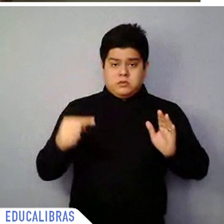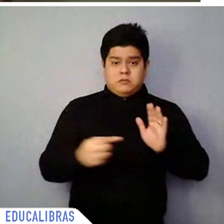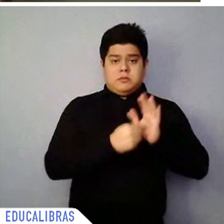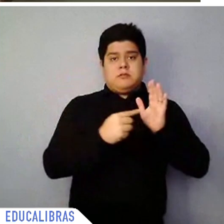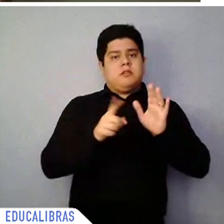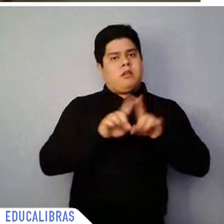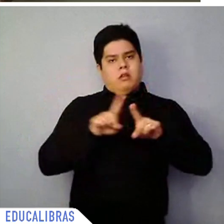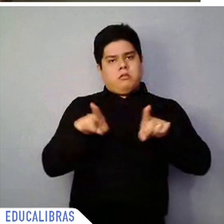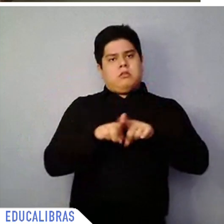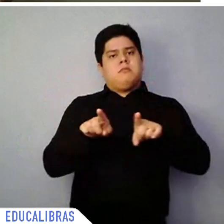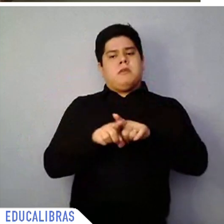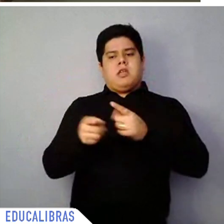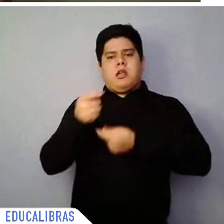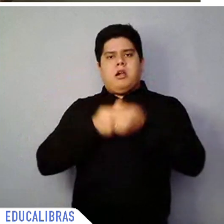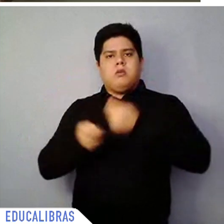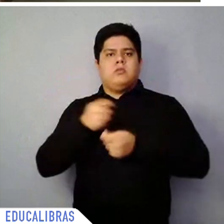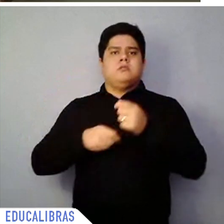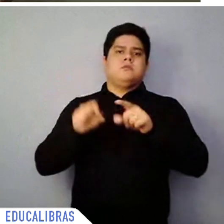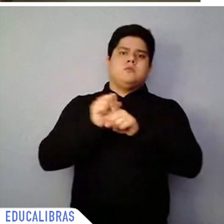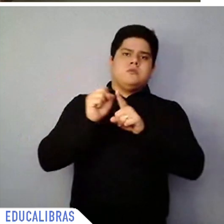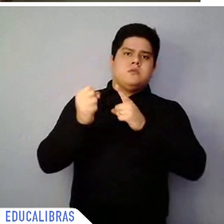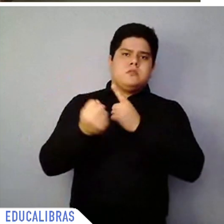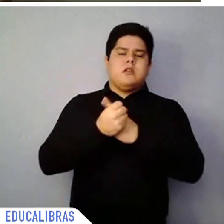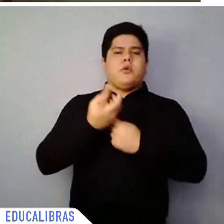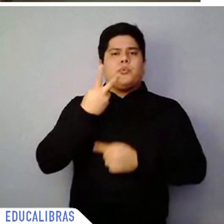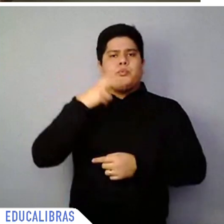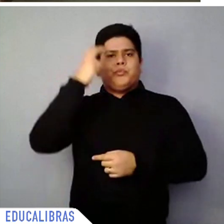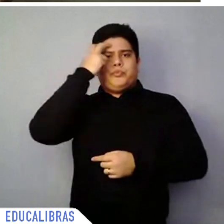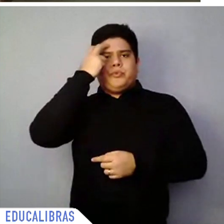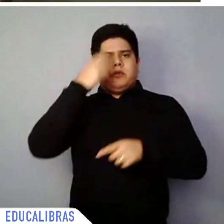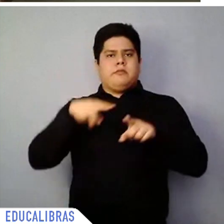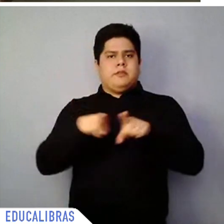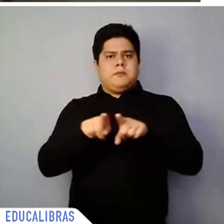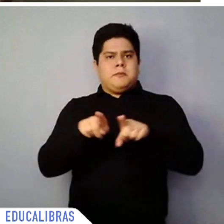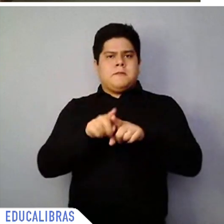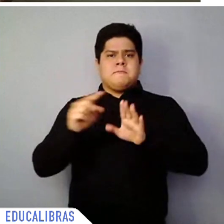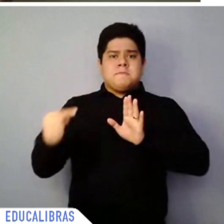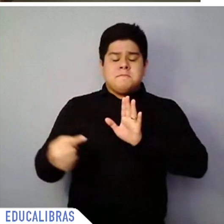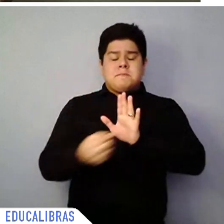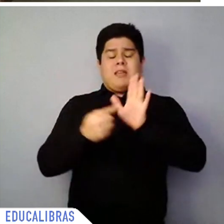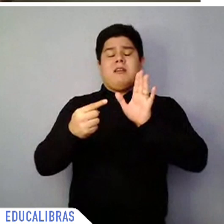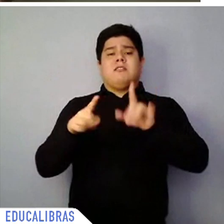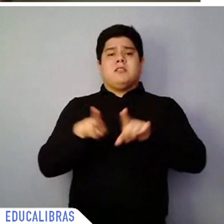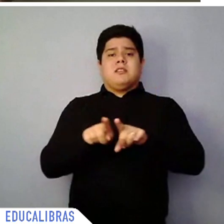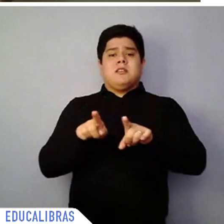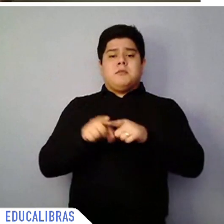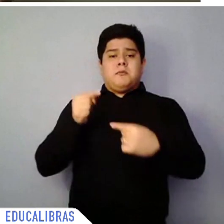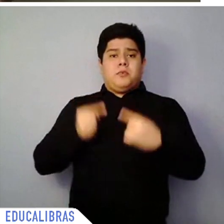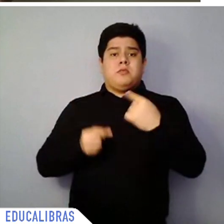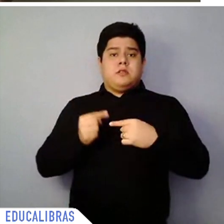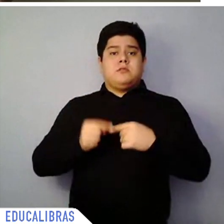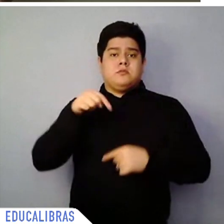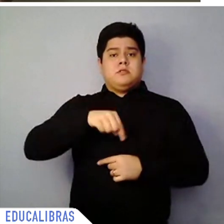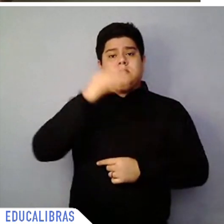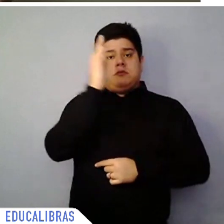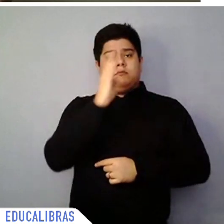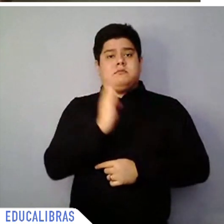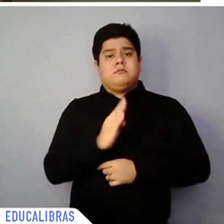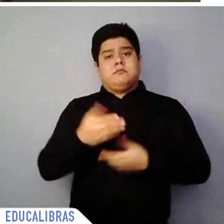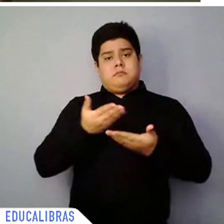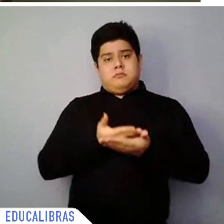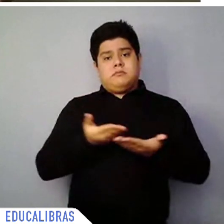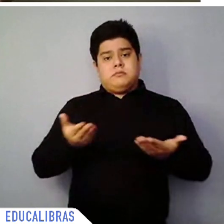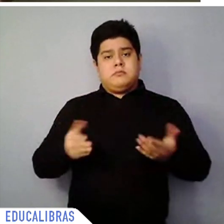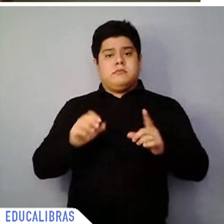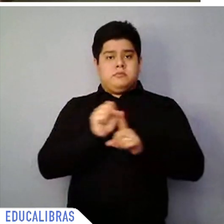just a sanitary event. There are economical, social, and cultural impacts and political impacts in case of